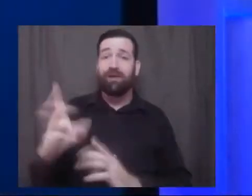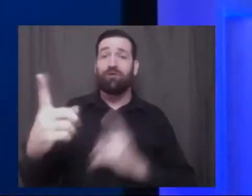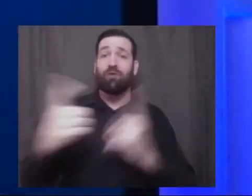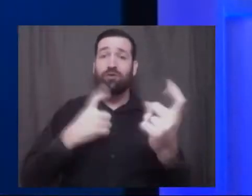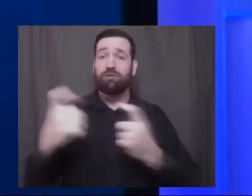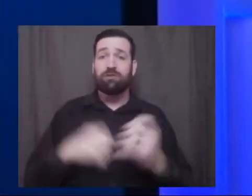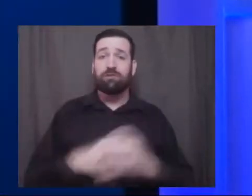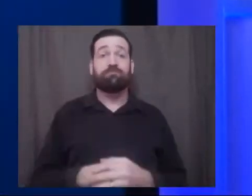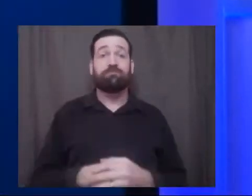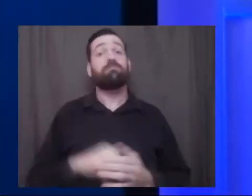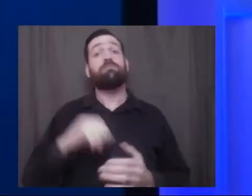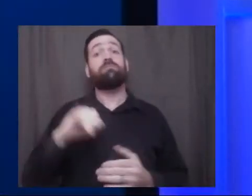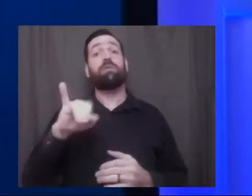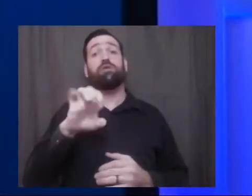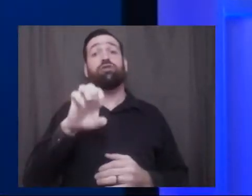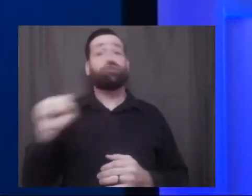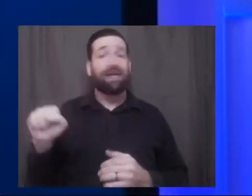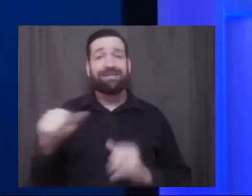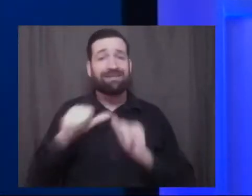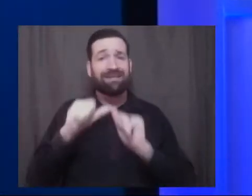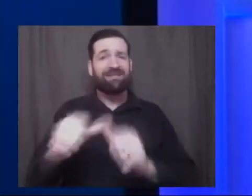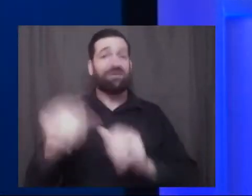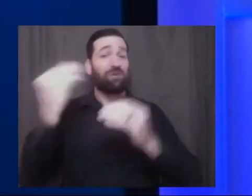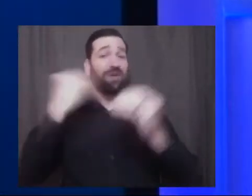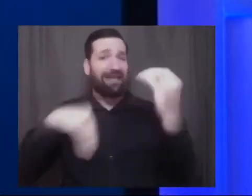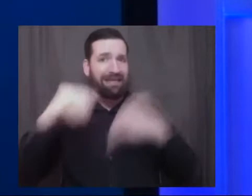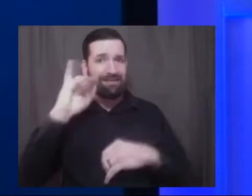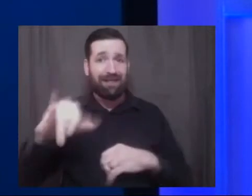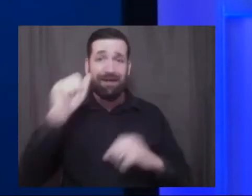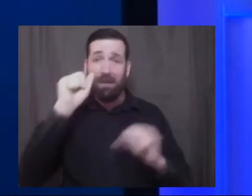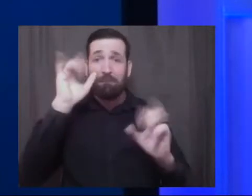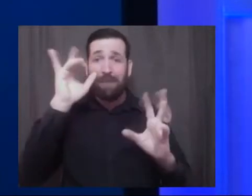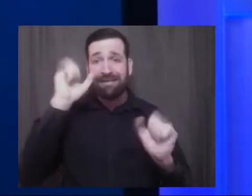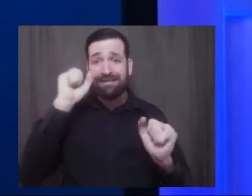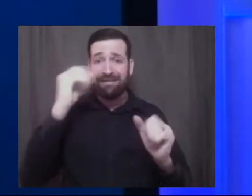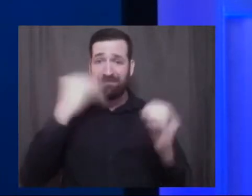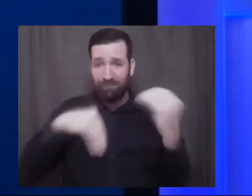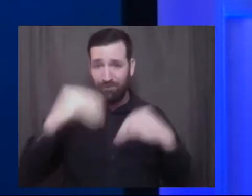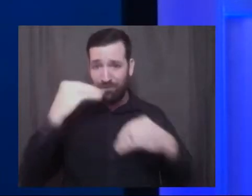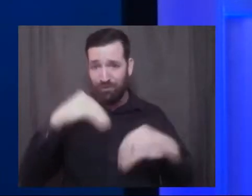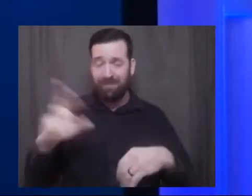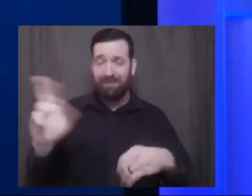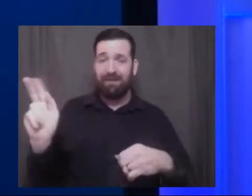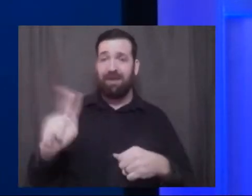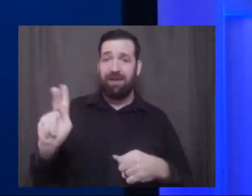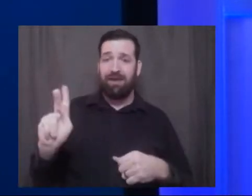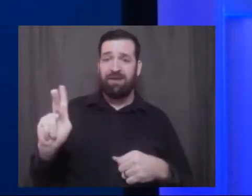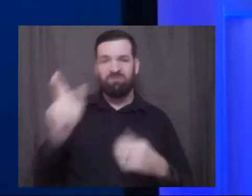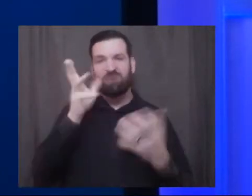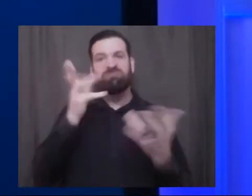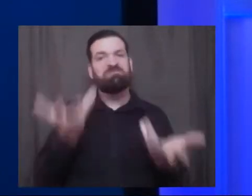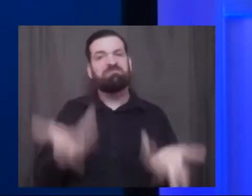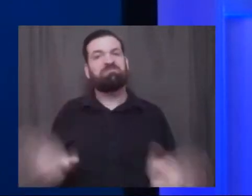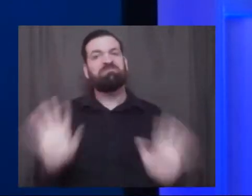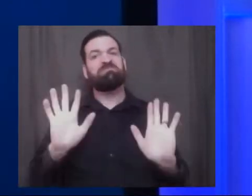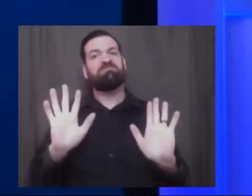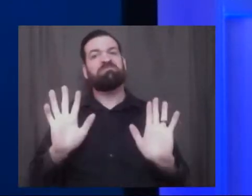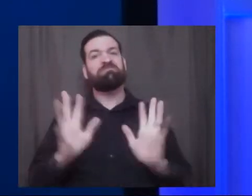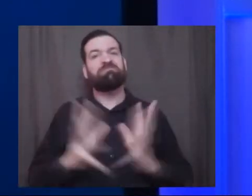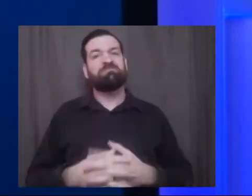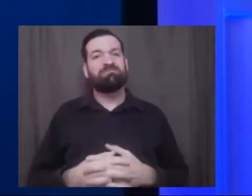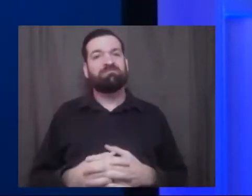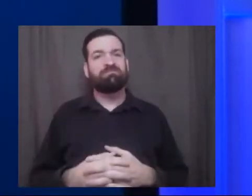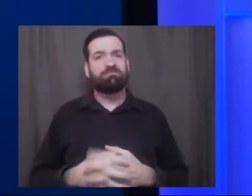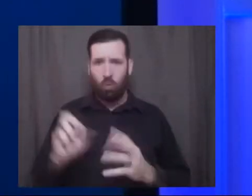Jess continues to chow down on that amazing food out at the K, I'm going to take us out. Or are we going to go back to